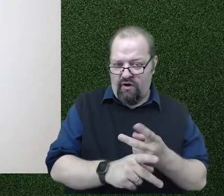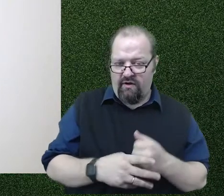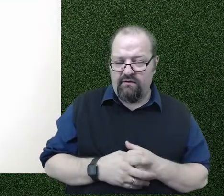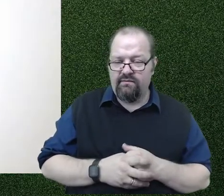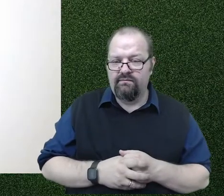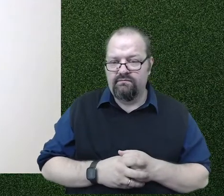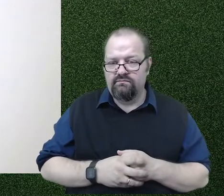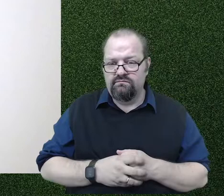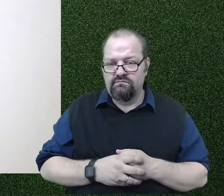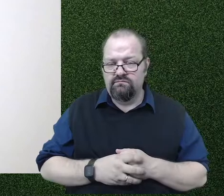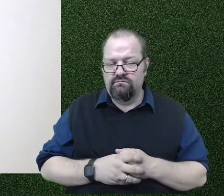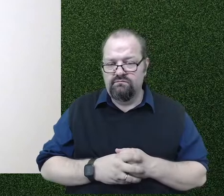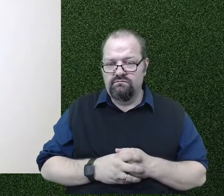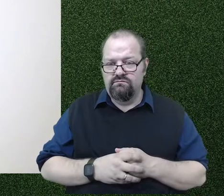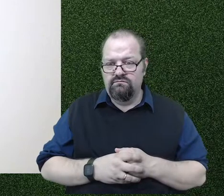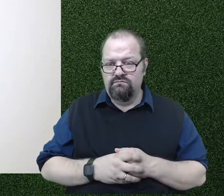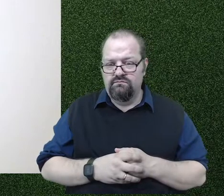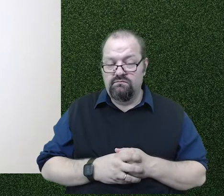of cross product,